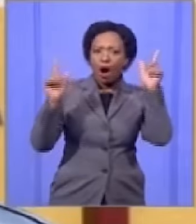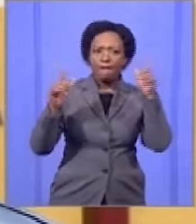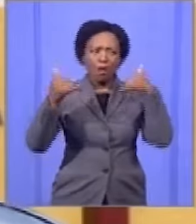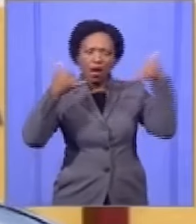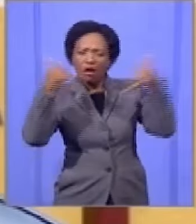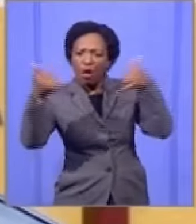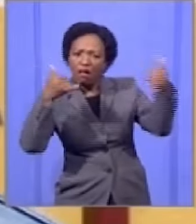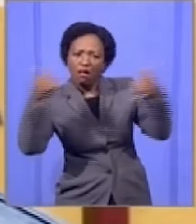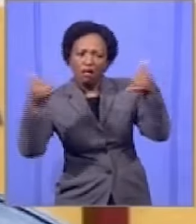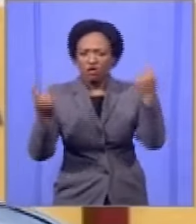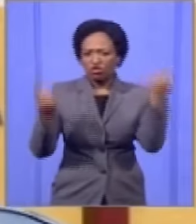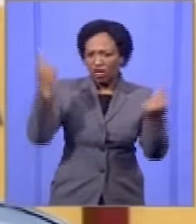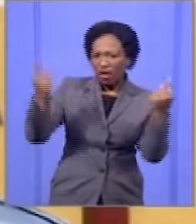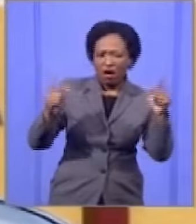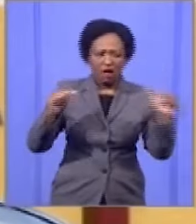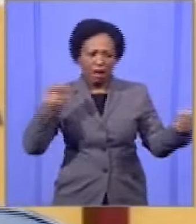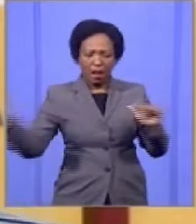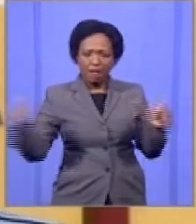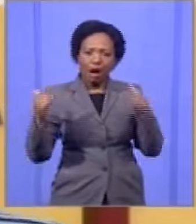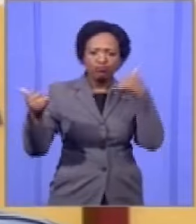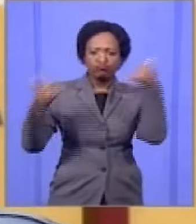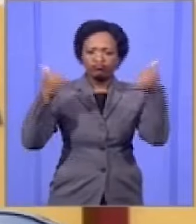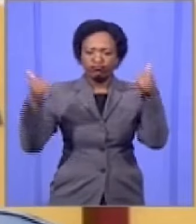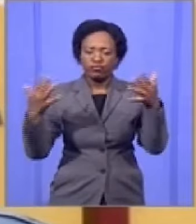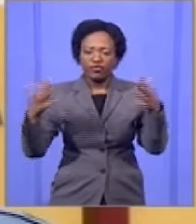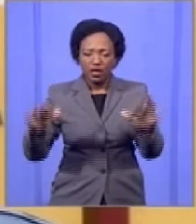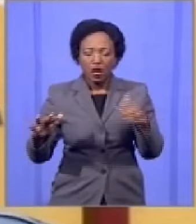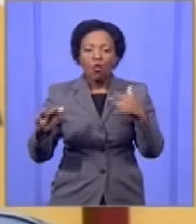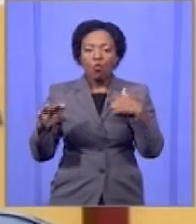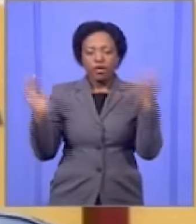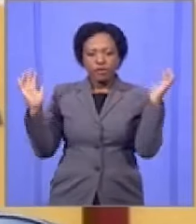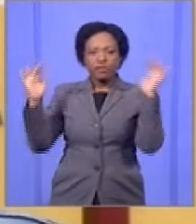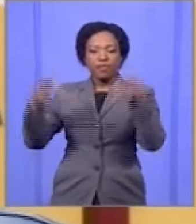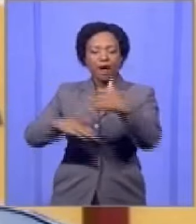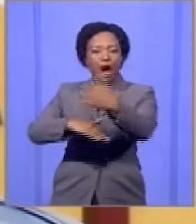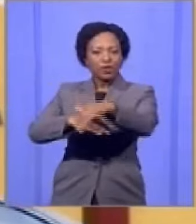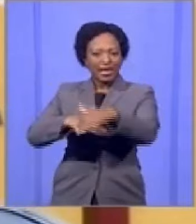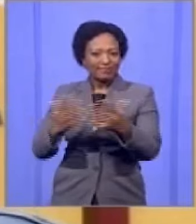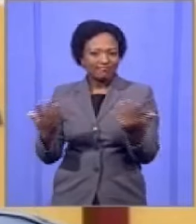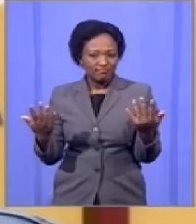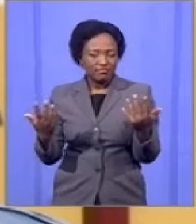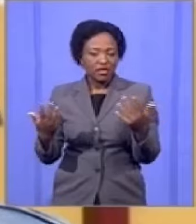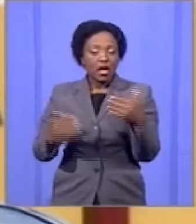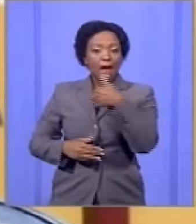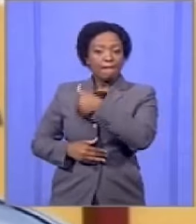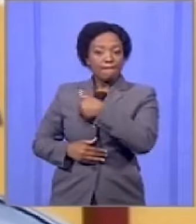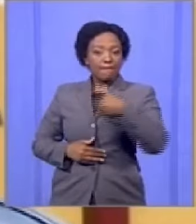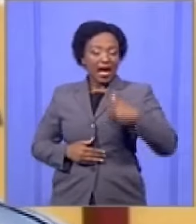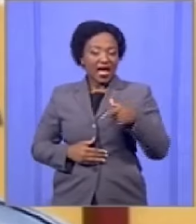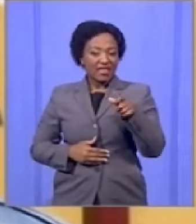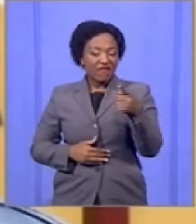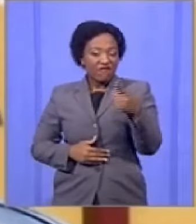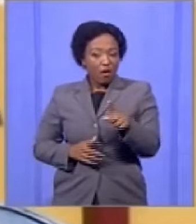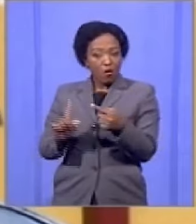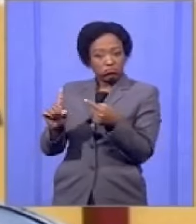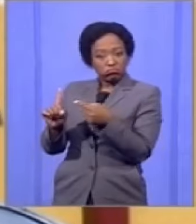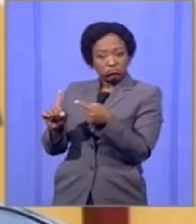other. After that, we came outside because the mother of the